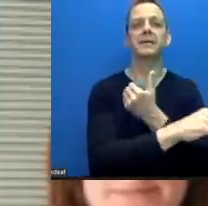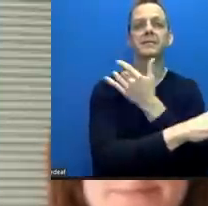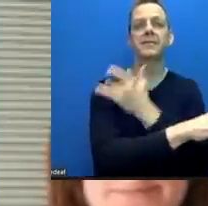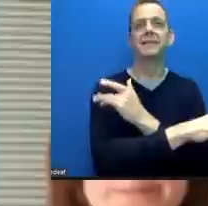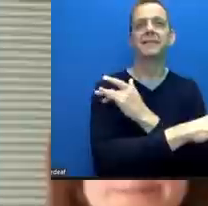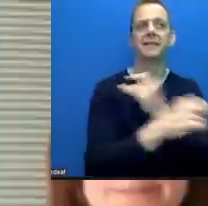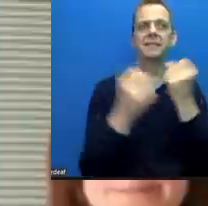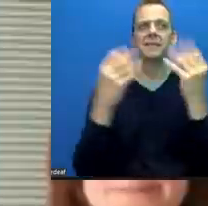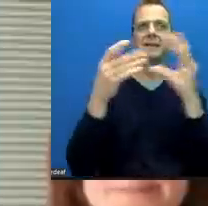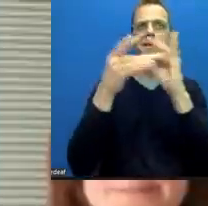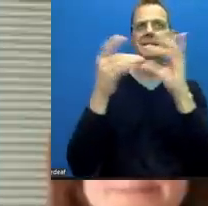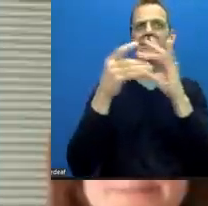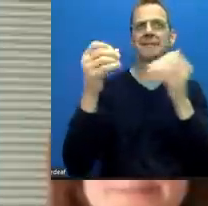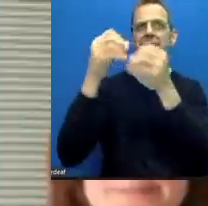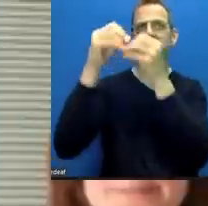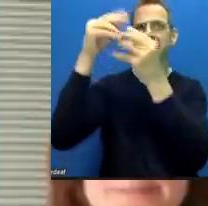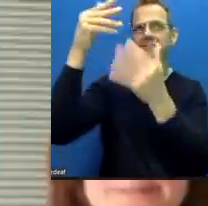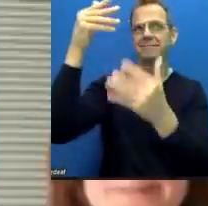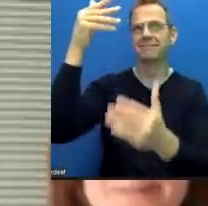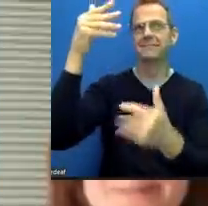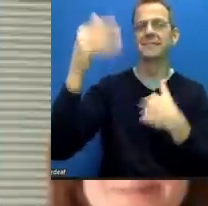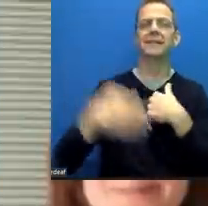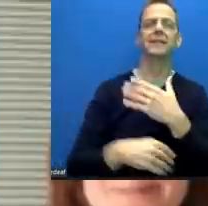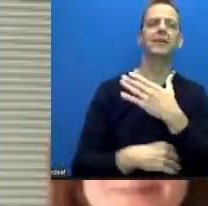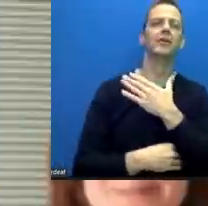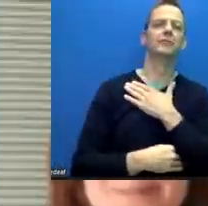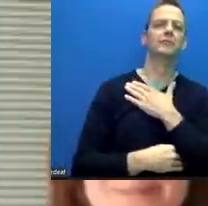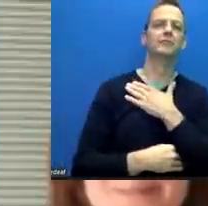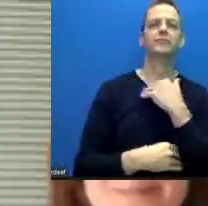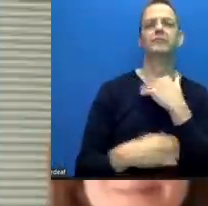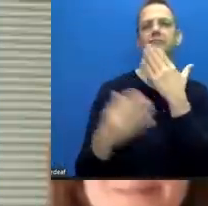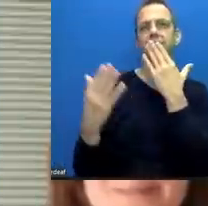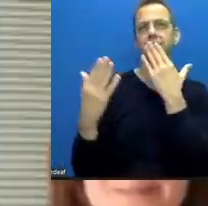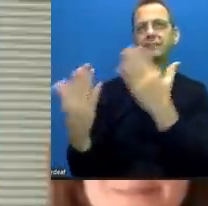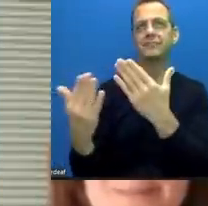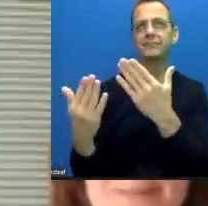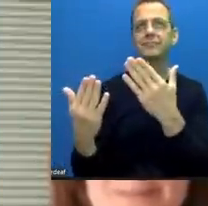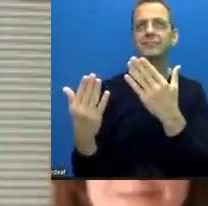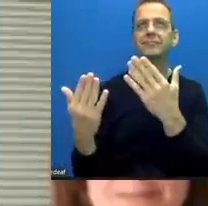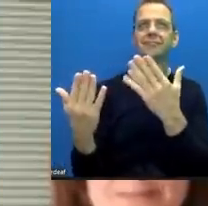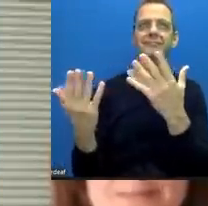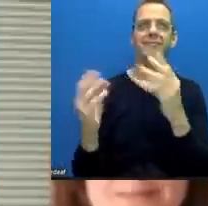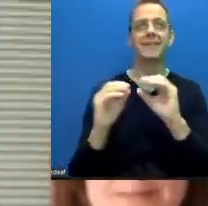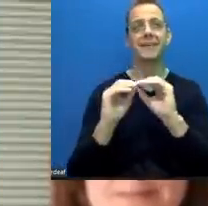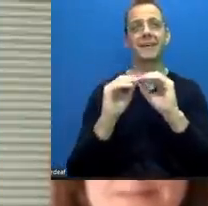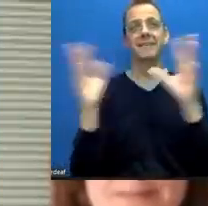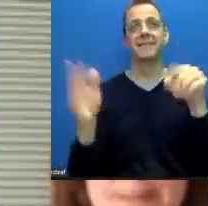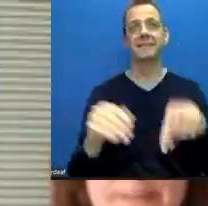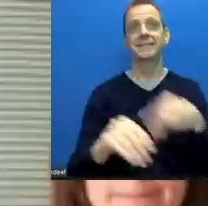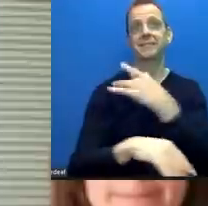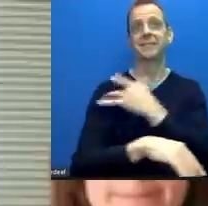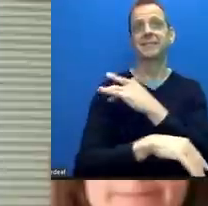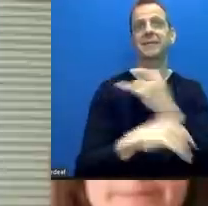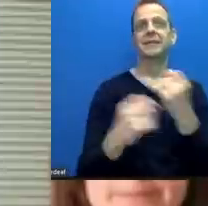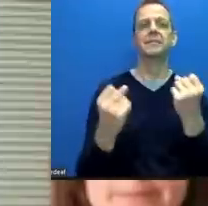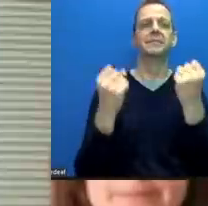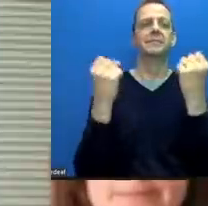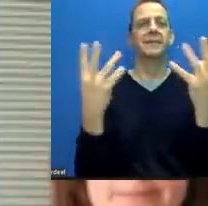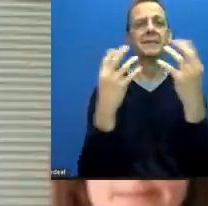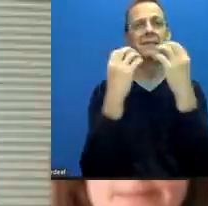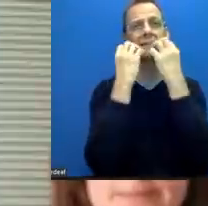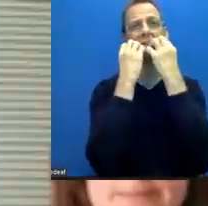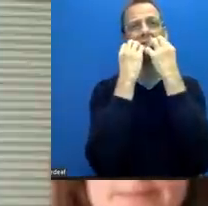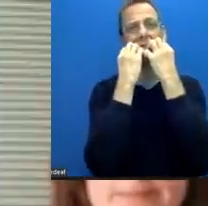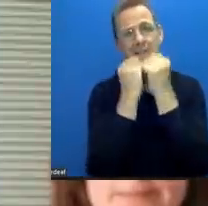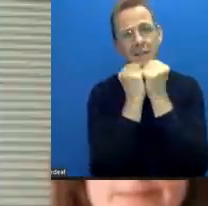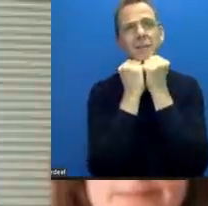positive that I am going to take away from the week, if nothing else. It's obvious to me that we are a province of people who really do care